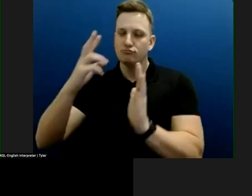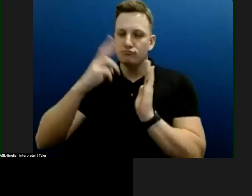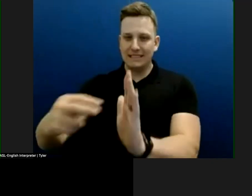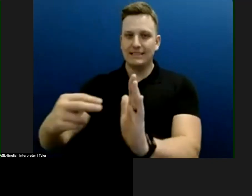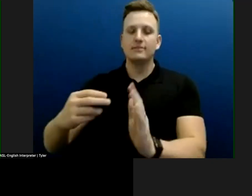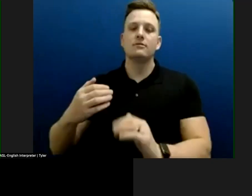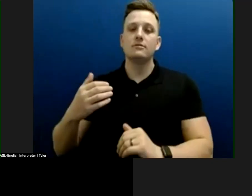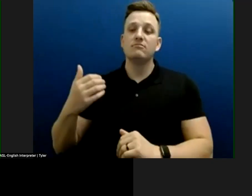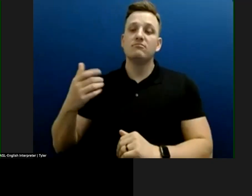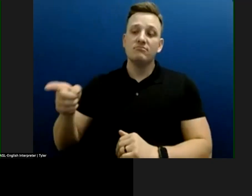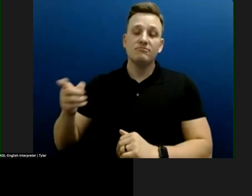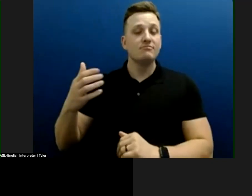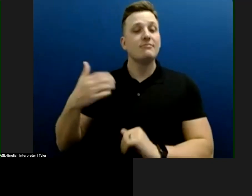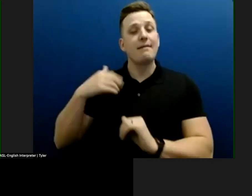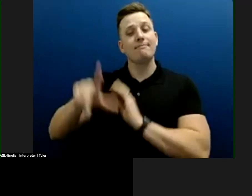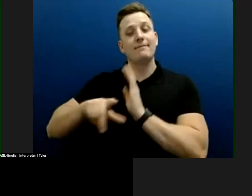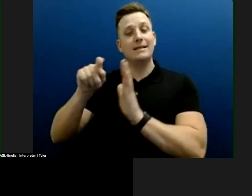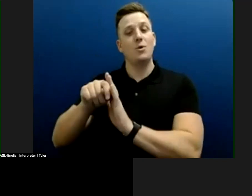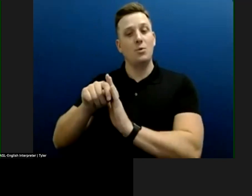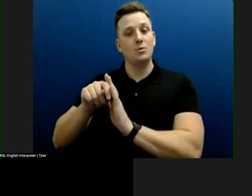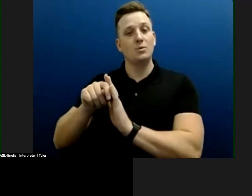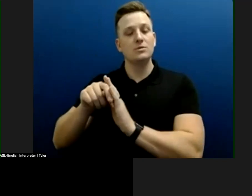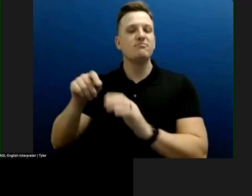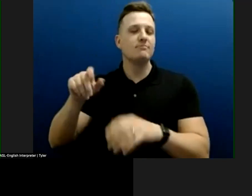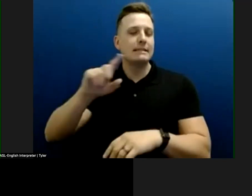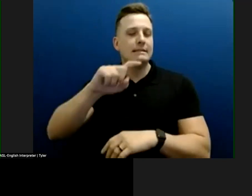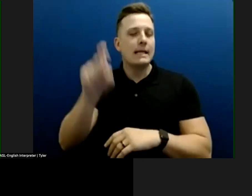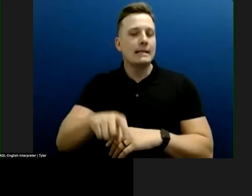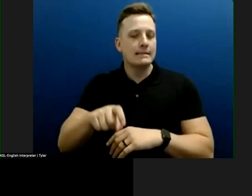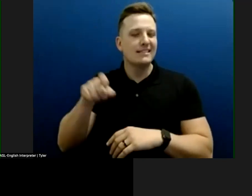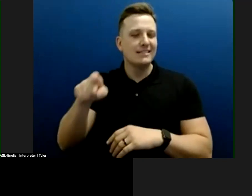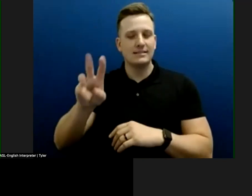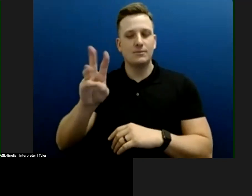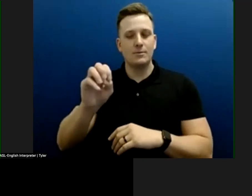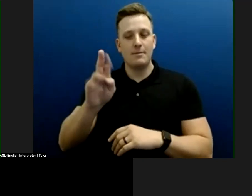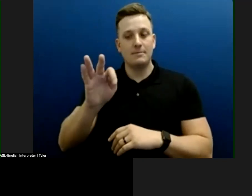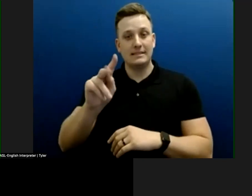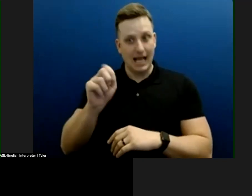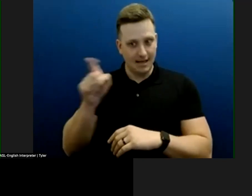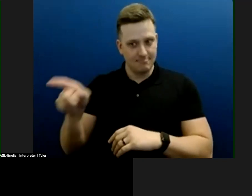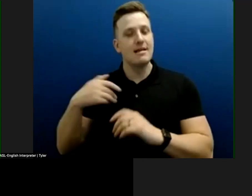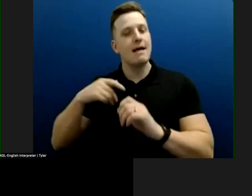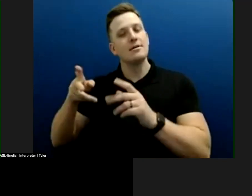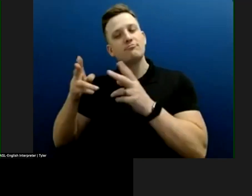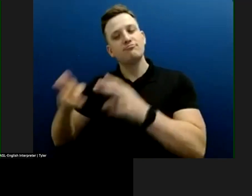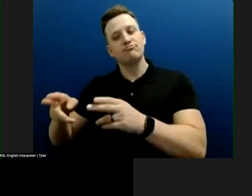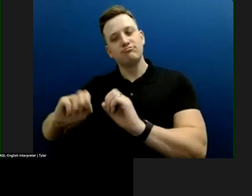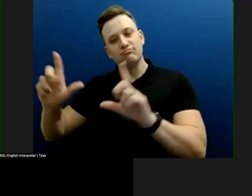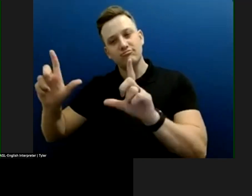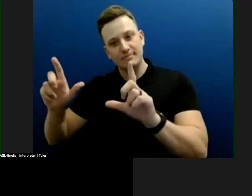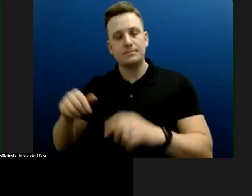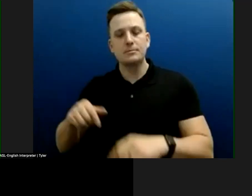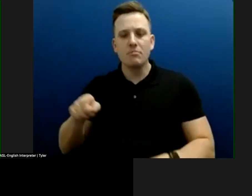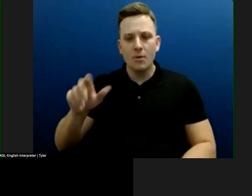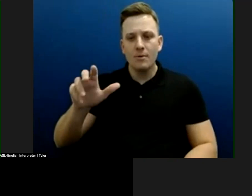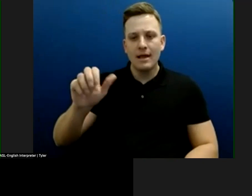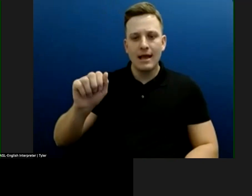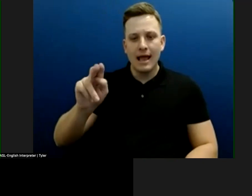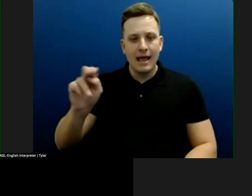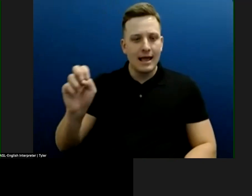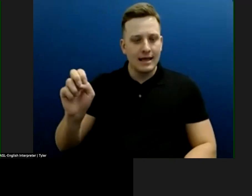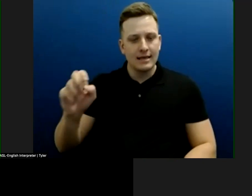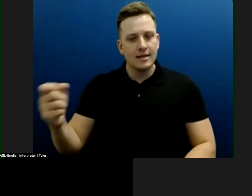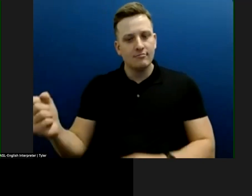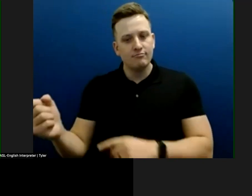Texas website where he talks about narrative curve. And Anne has come in with a comment. There is